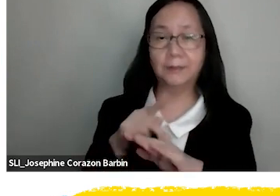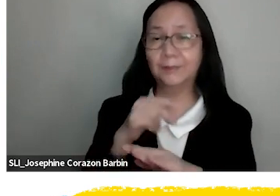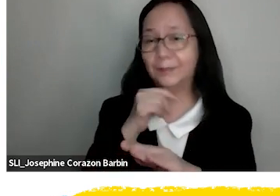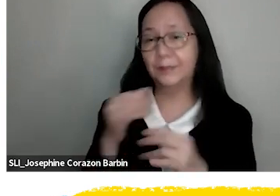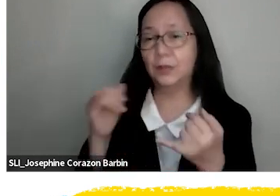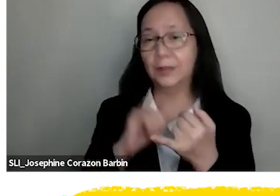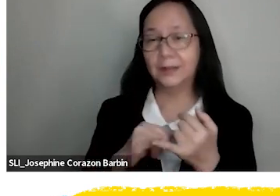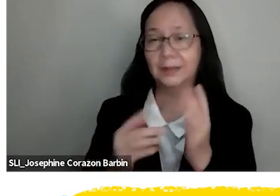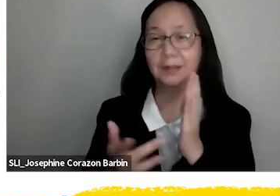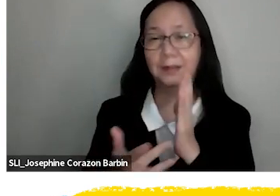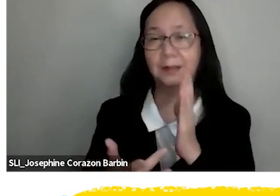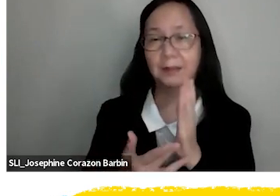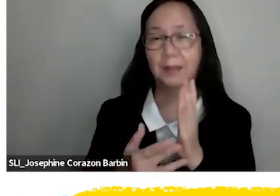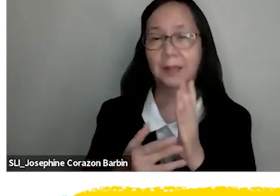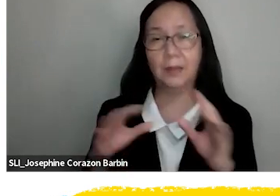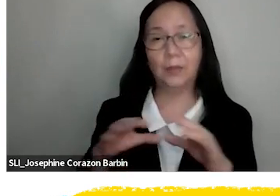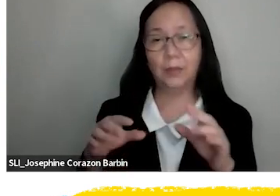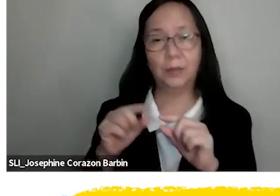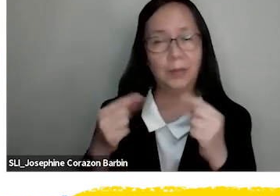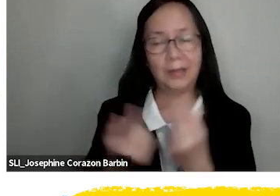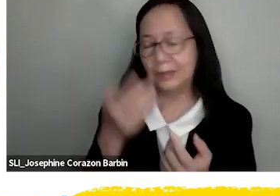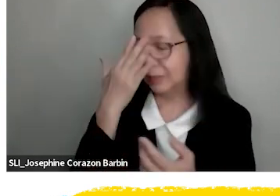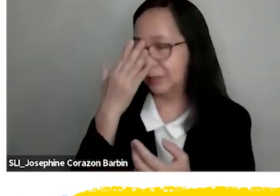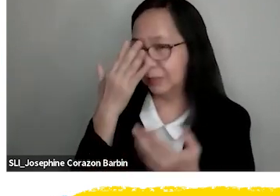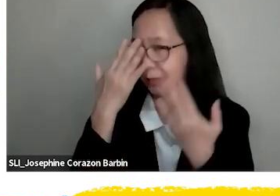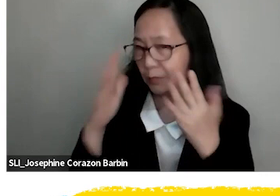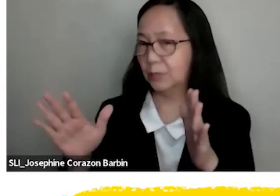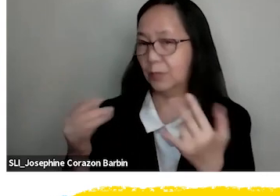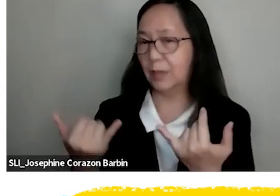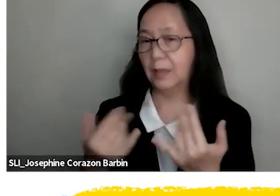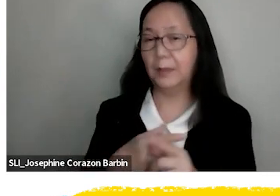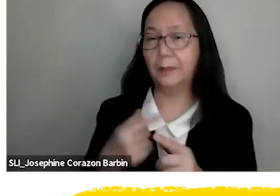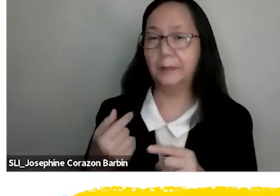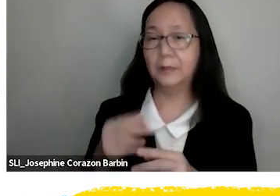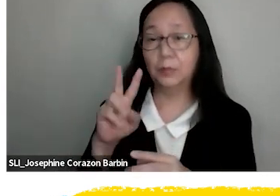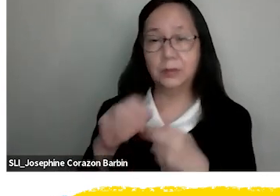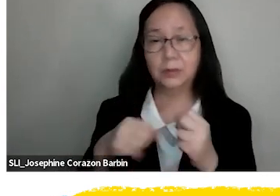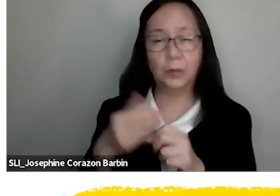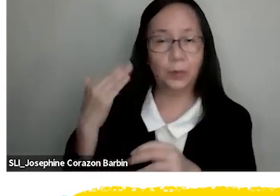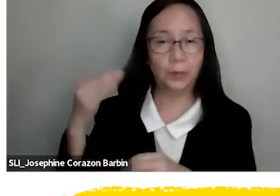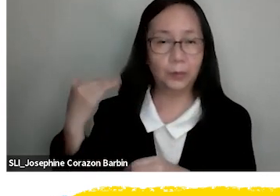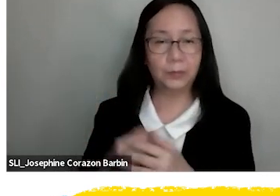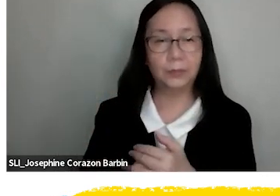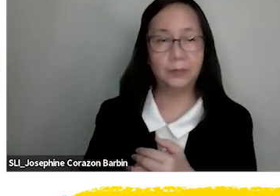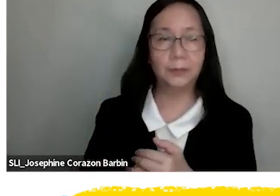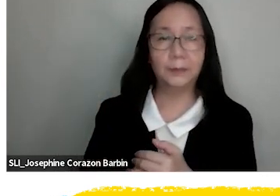technical working group, but I don't know why at that time. That is 2 years ago. Next slide, please.